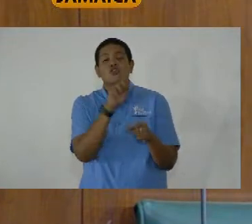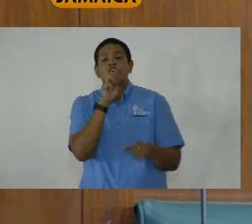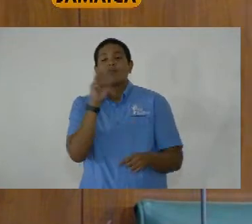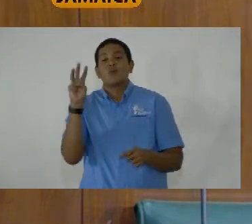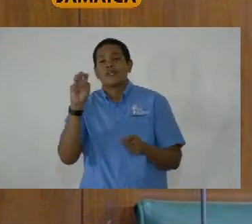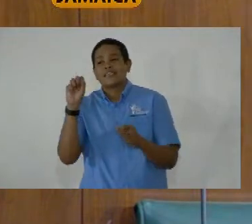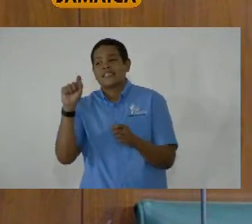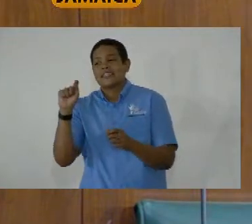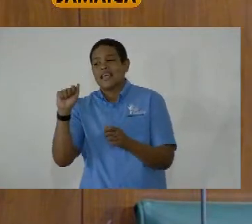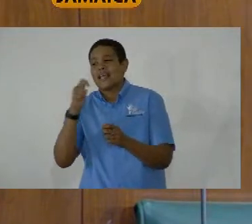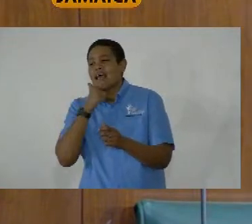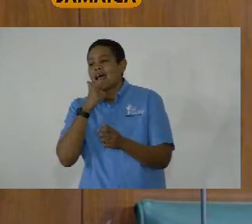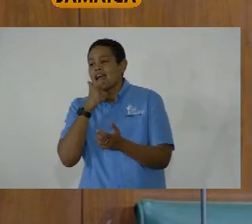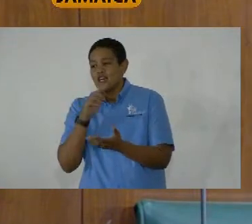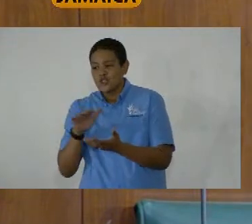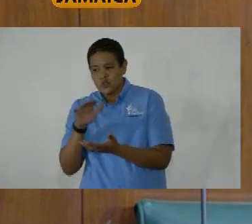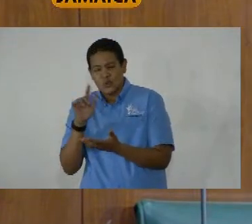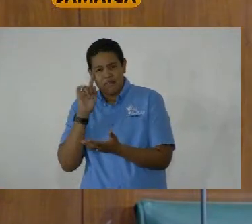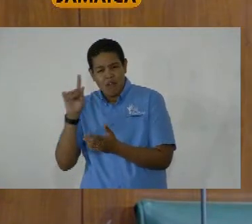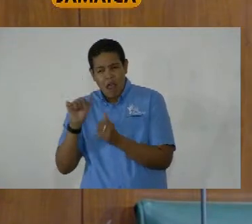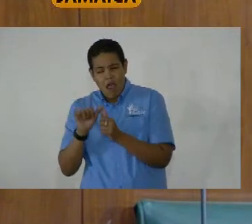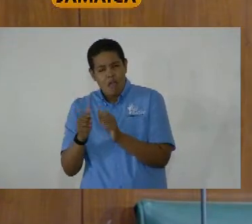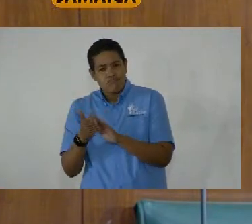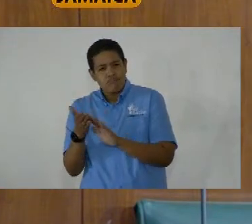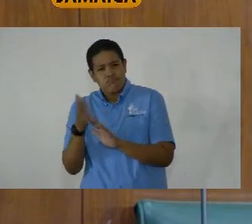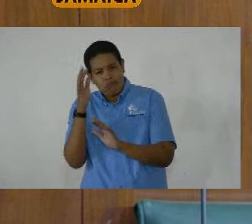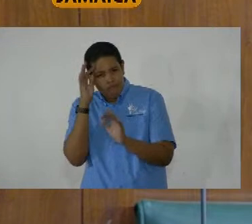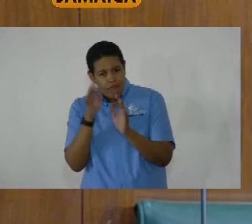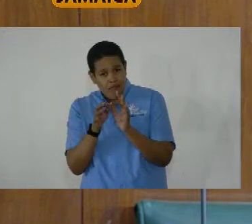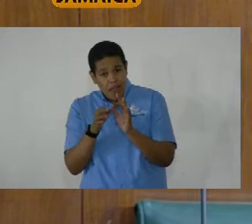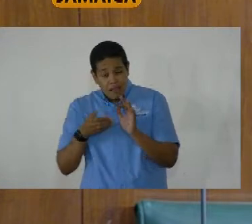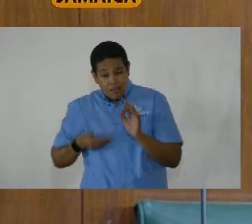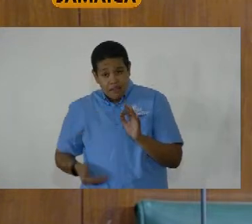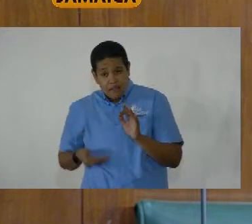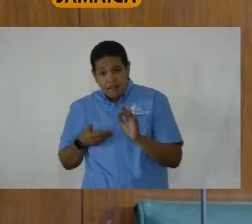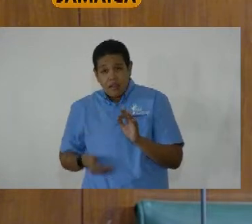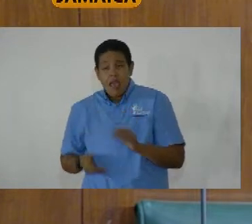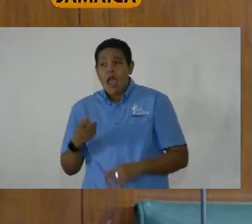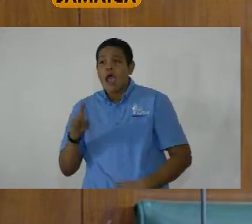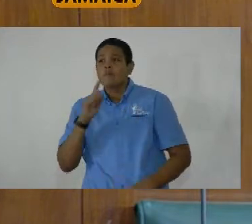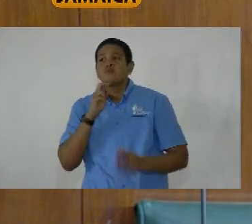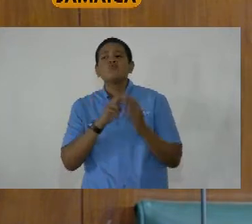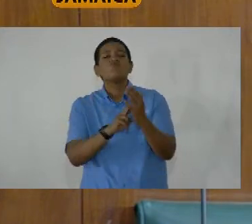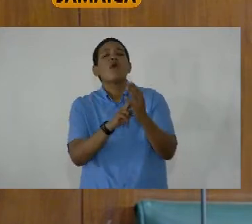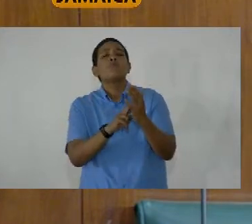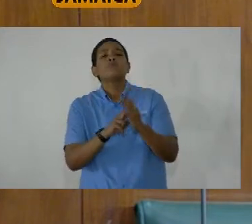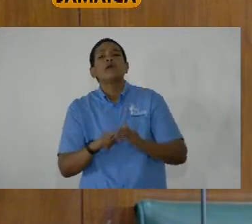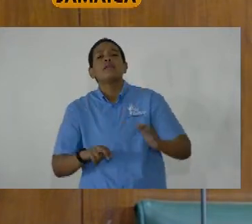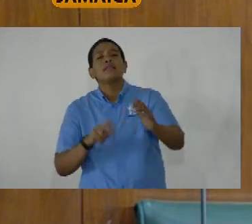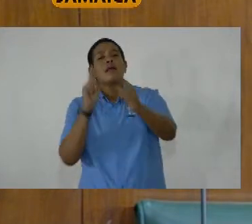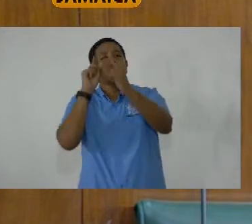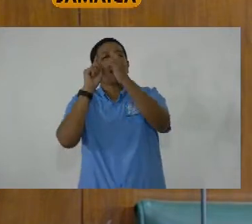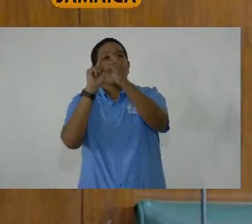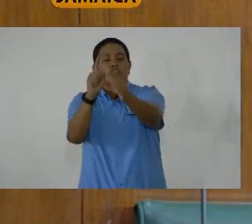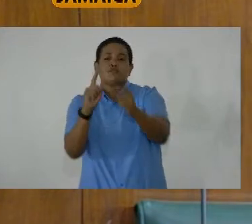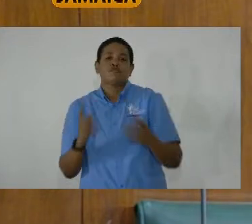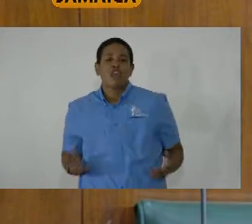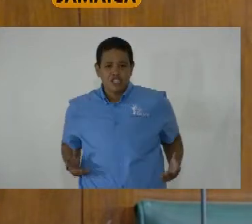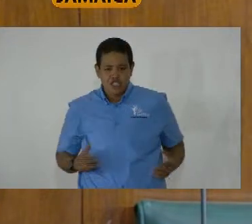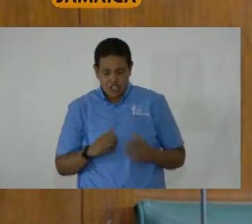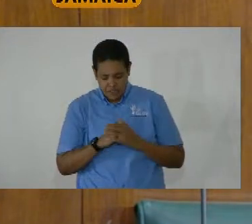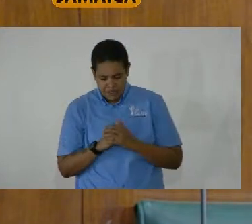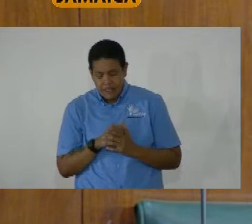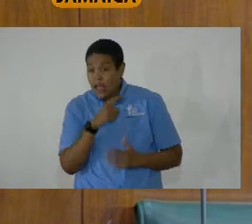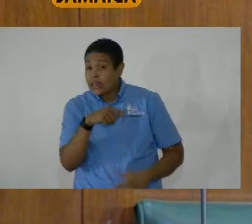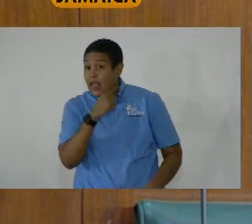Andrew for their continuing faith in me to represent their aspirations.